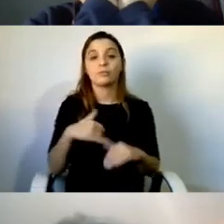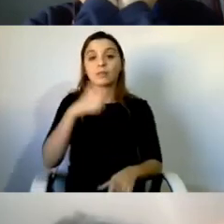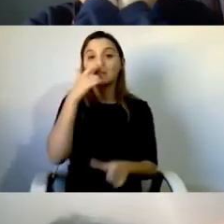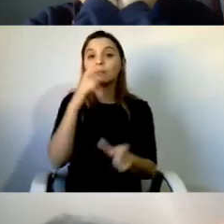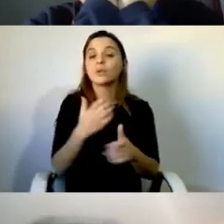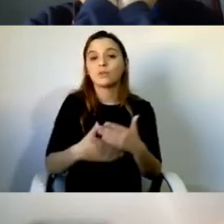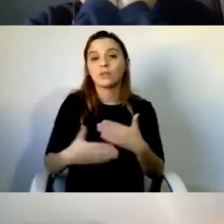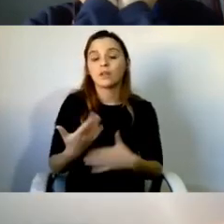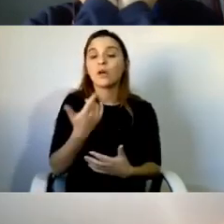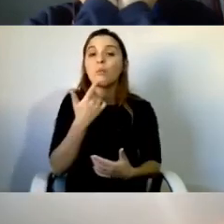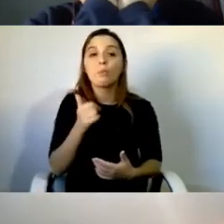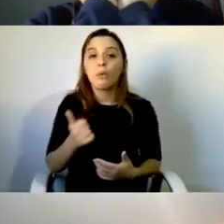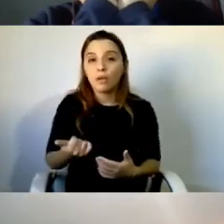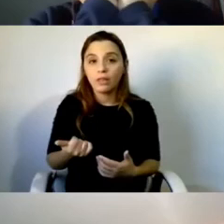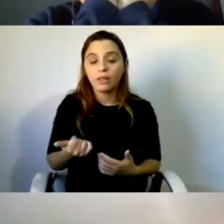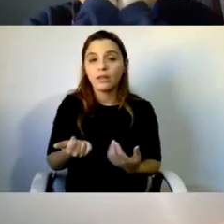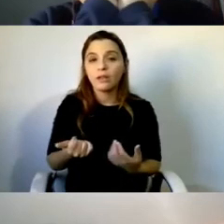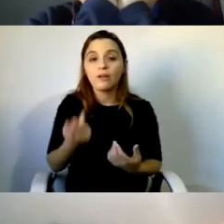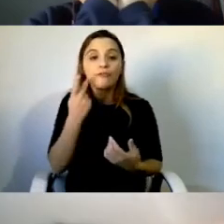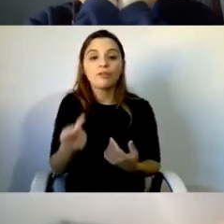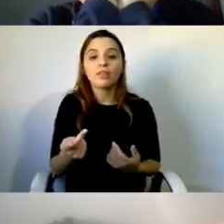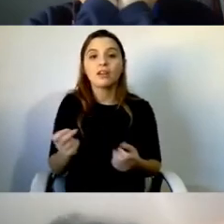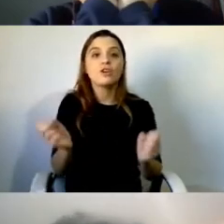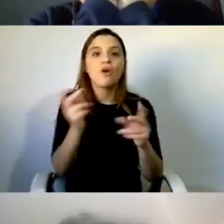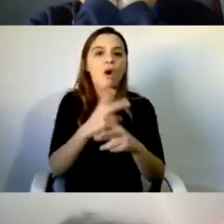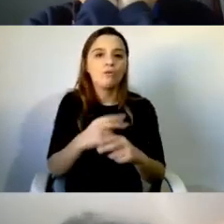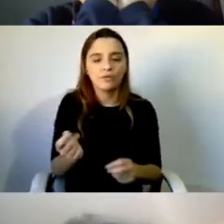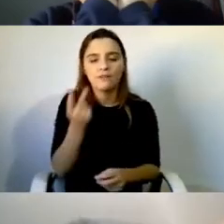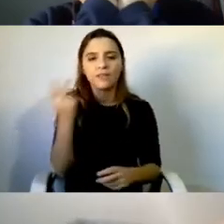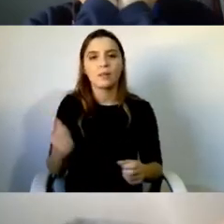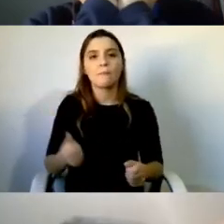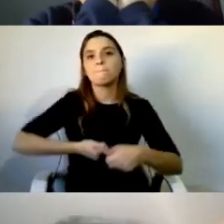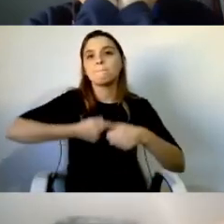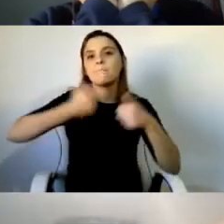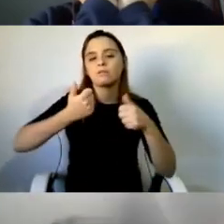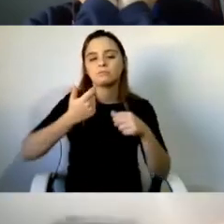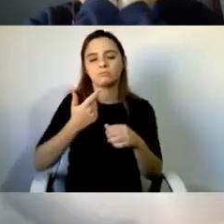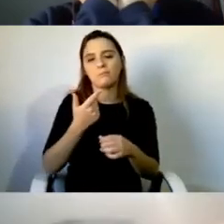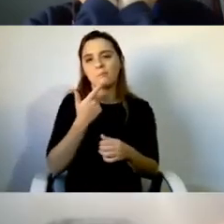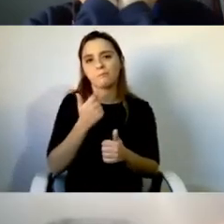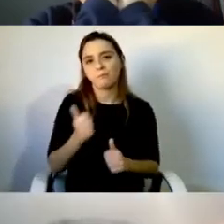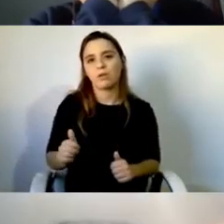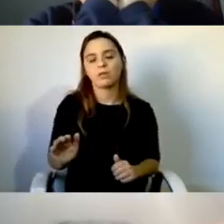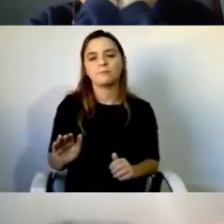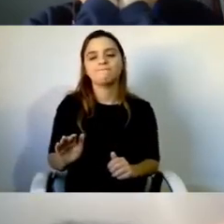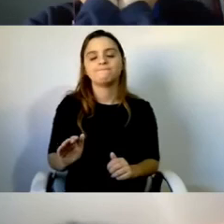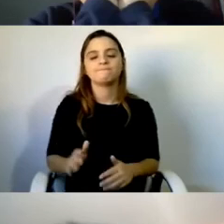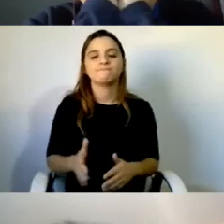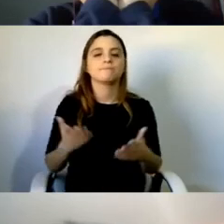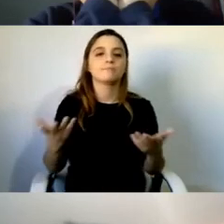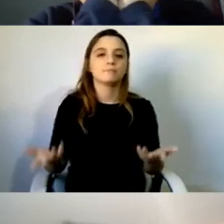and in a better life either. So the PA arrangement, as it is by law in